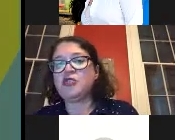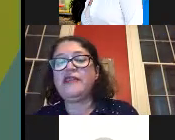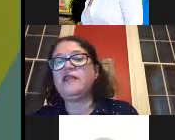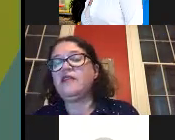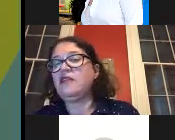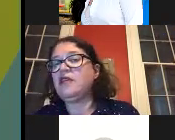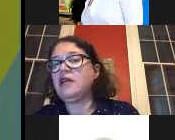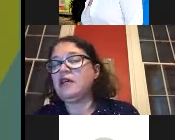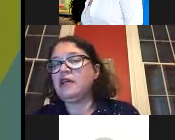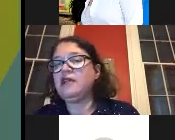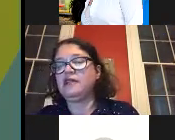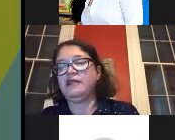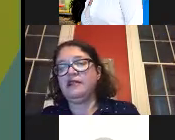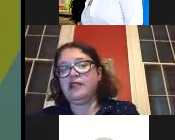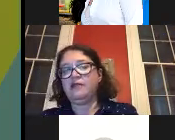And